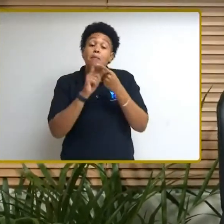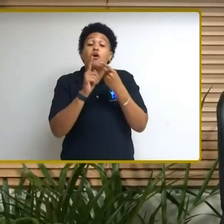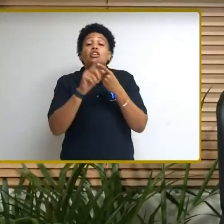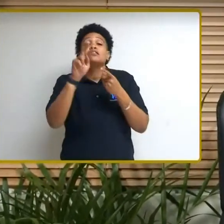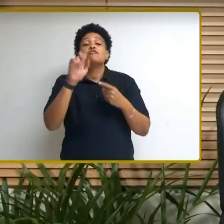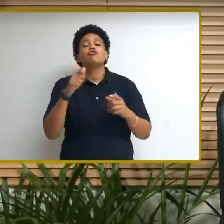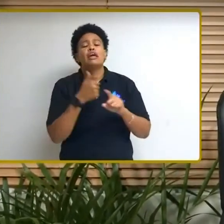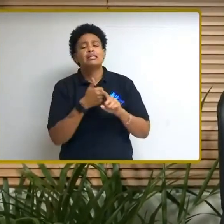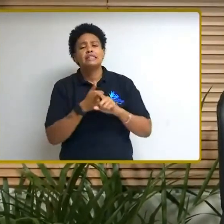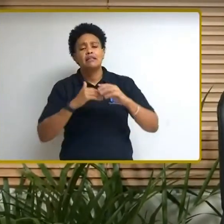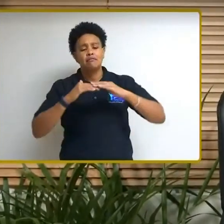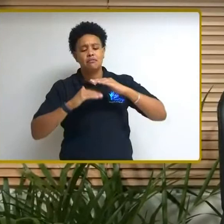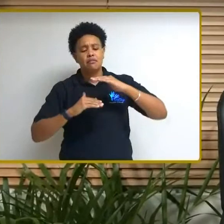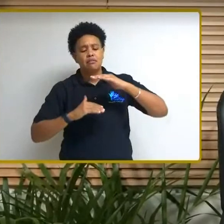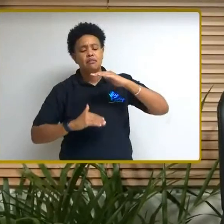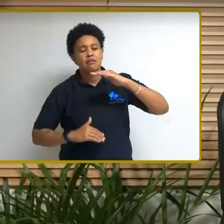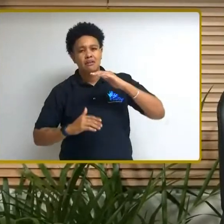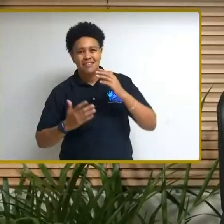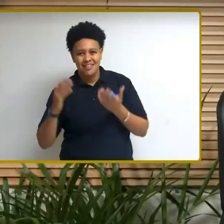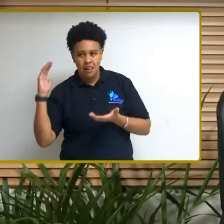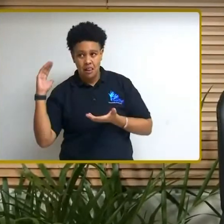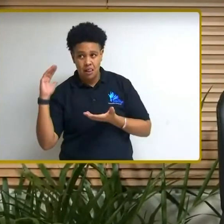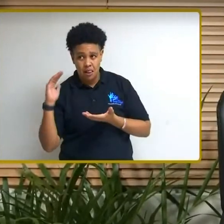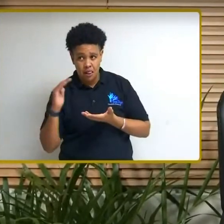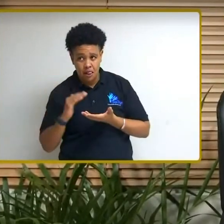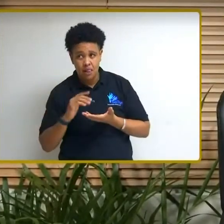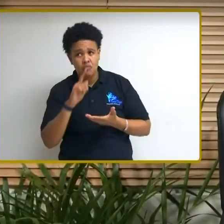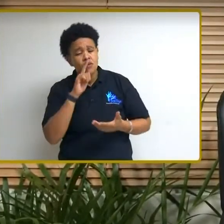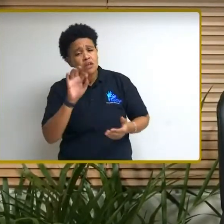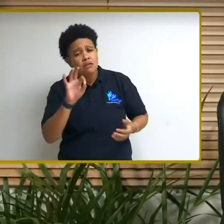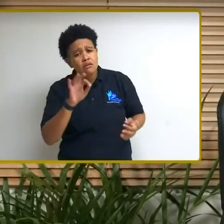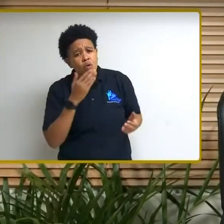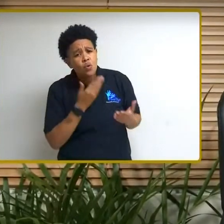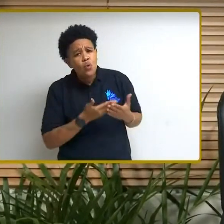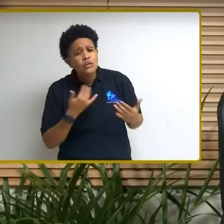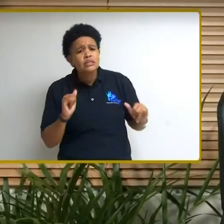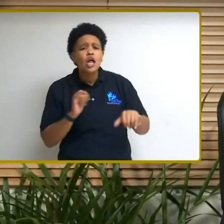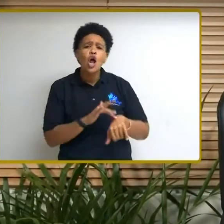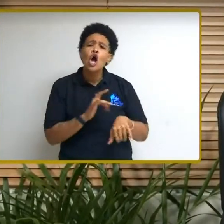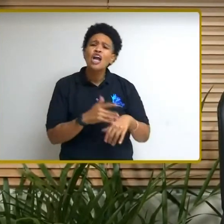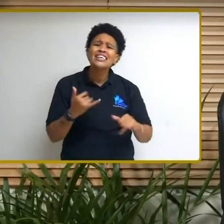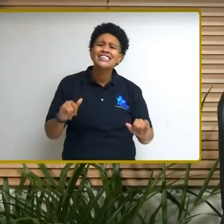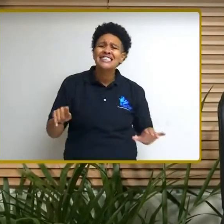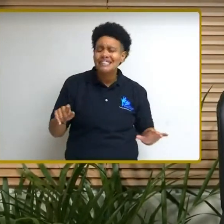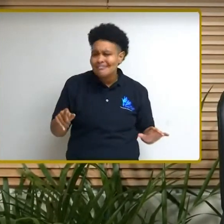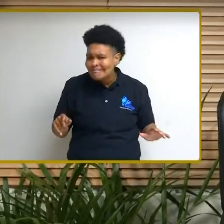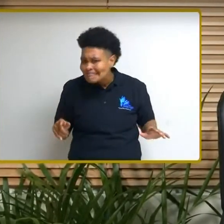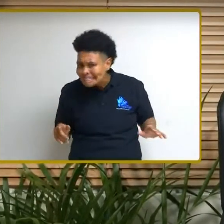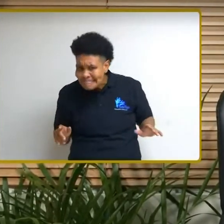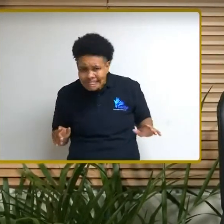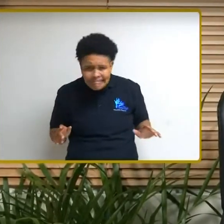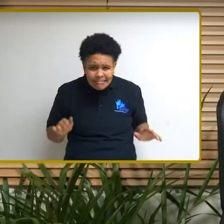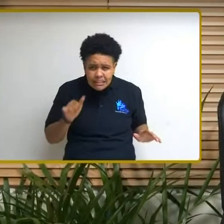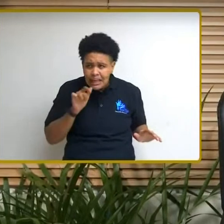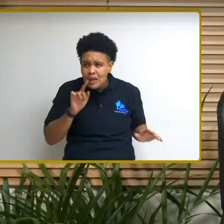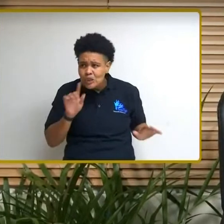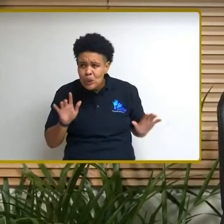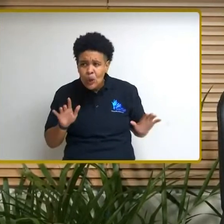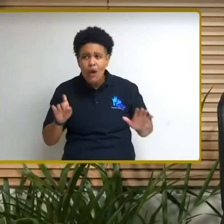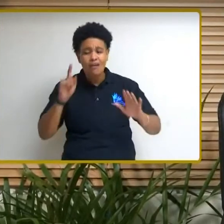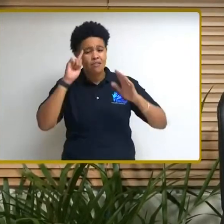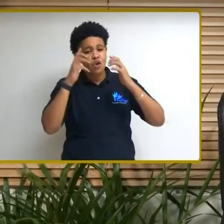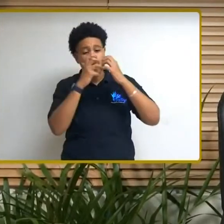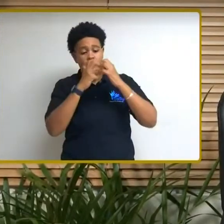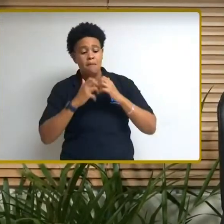rate also declining. And that is good. It's a good sign. Still early days, still delicate. We have to comply with the